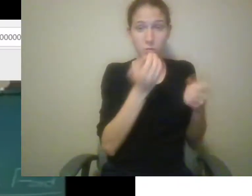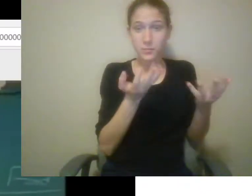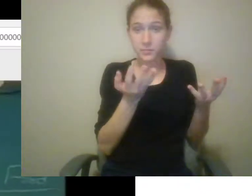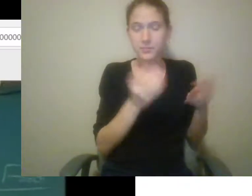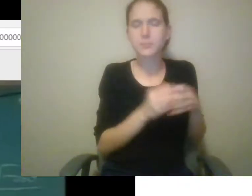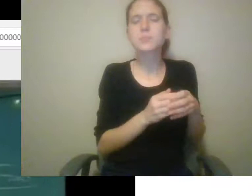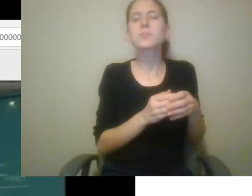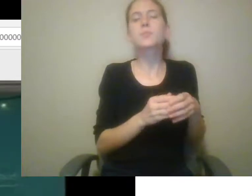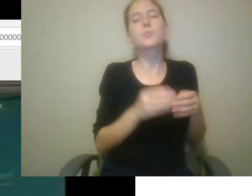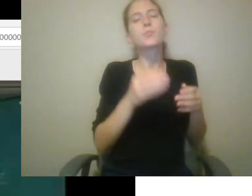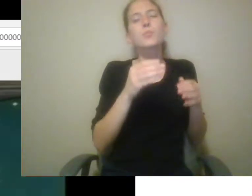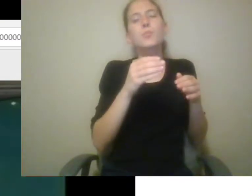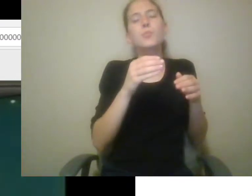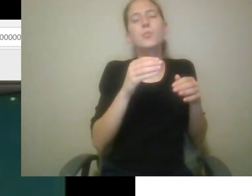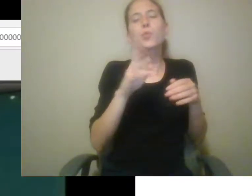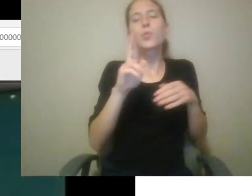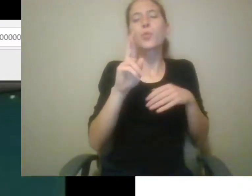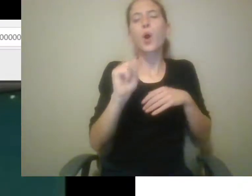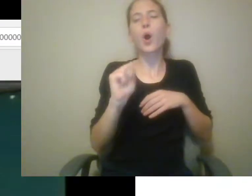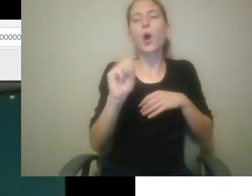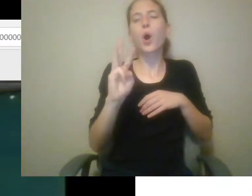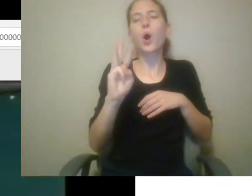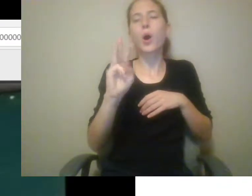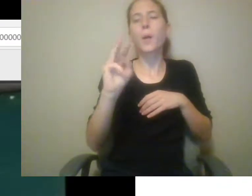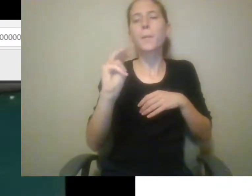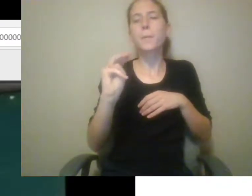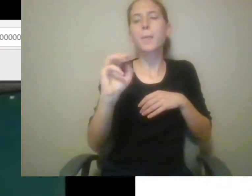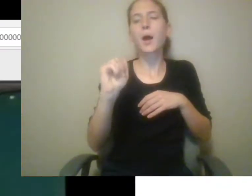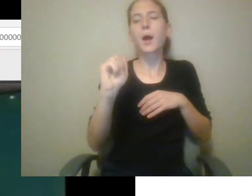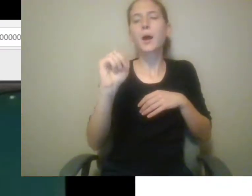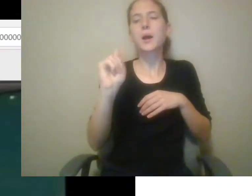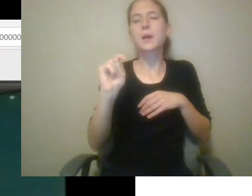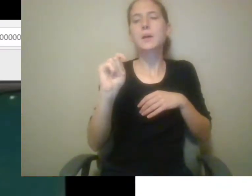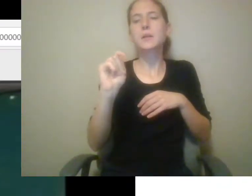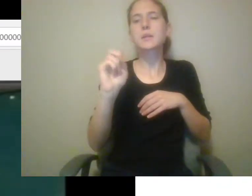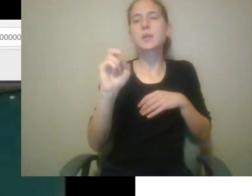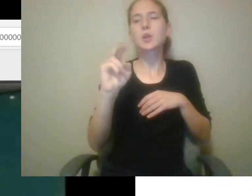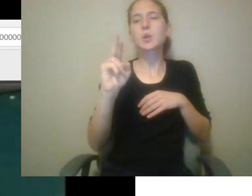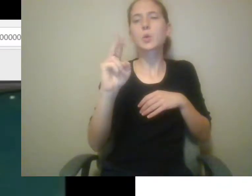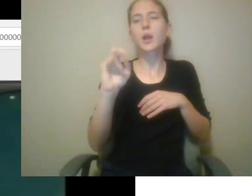All right? And this again is the chloroplast.